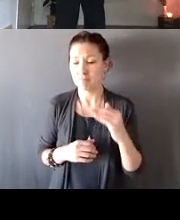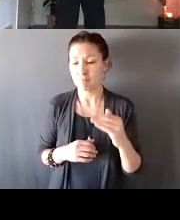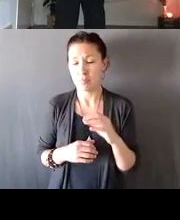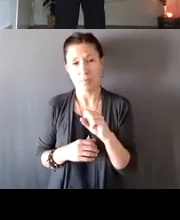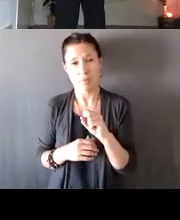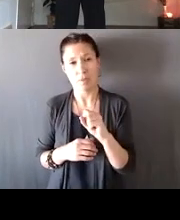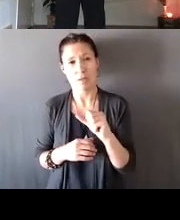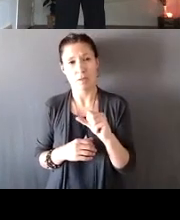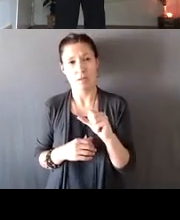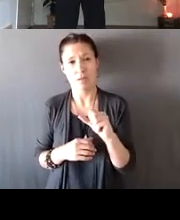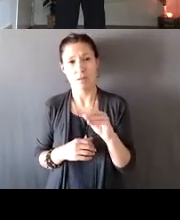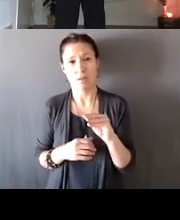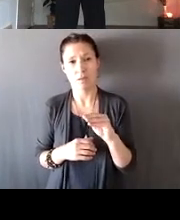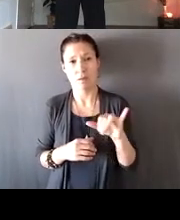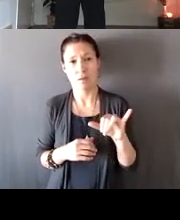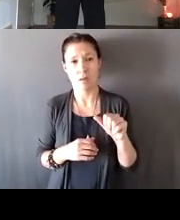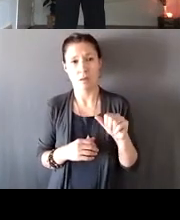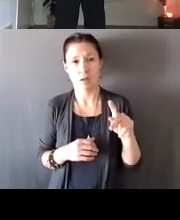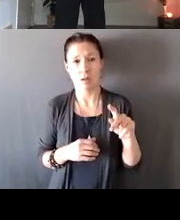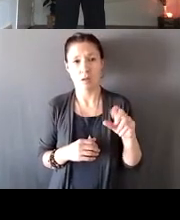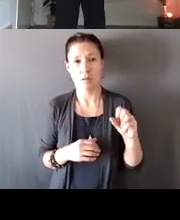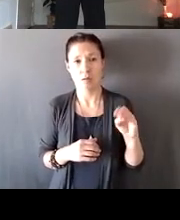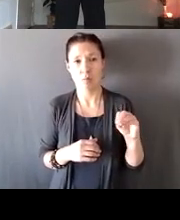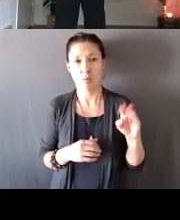Samyak Sambudaya